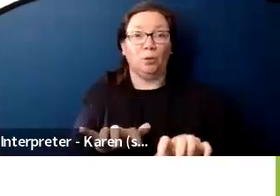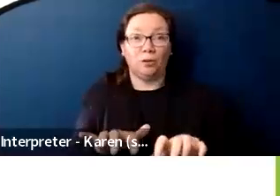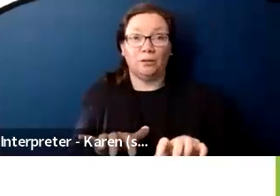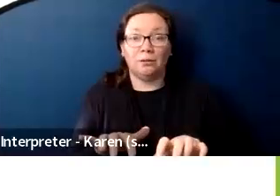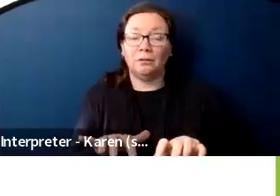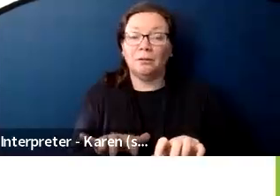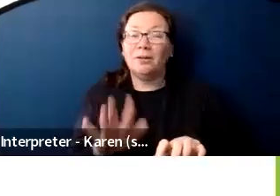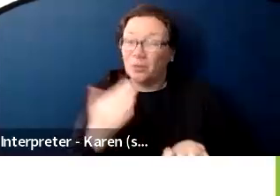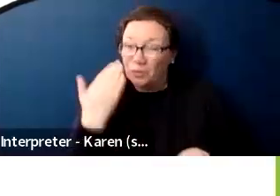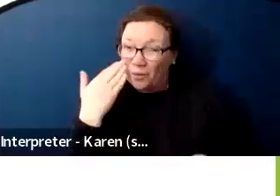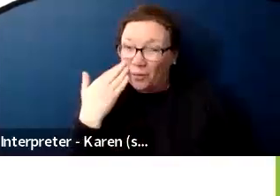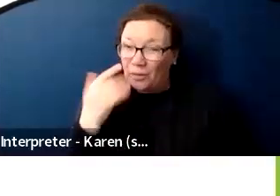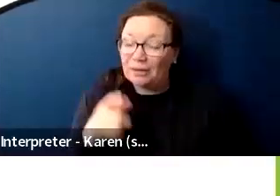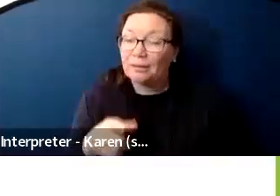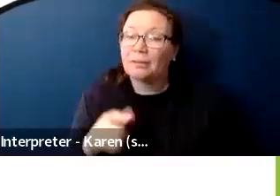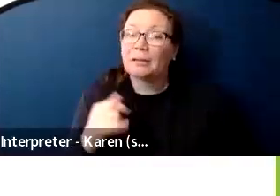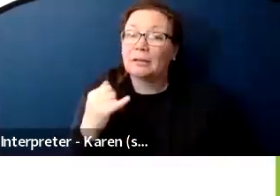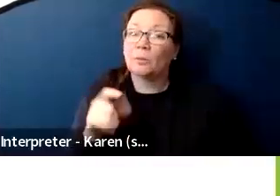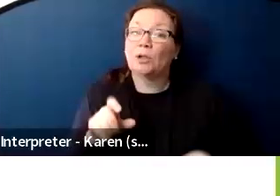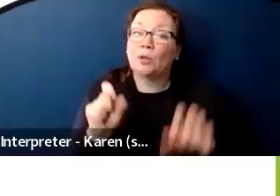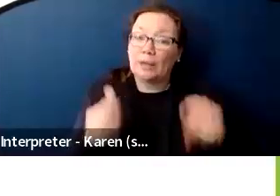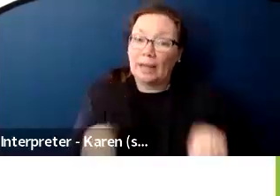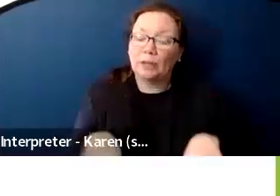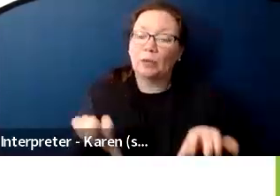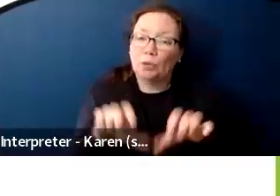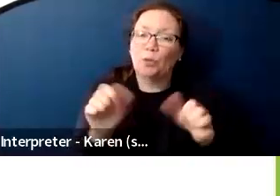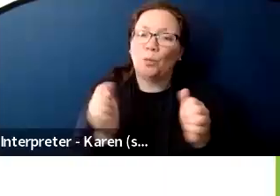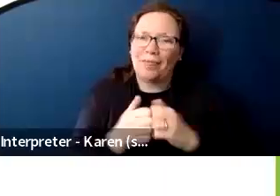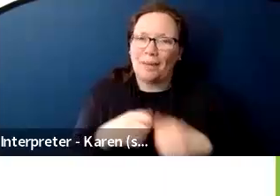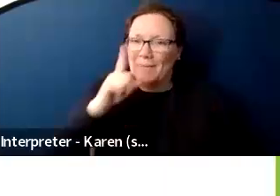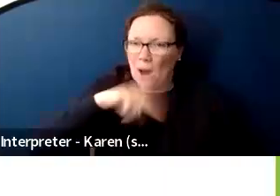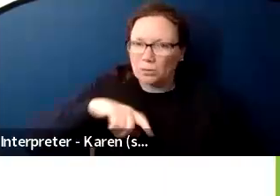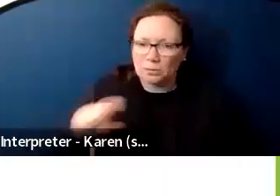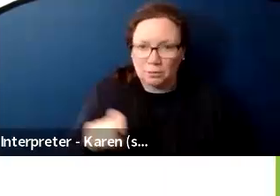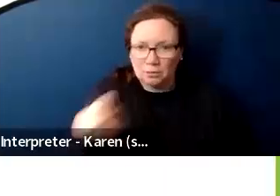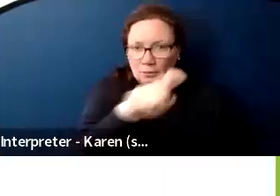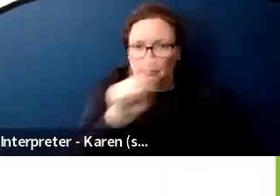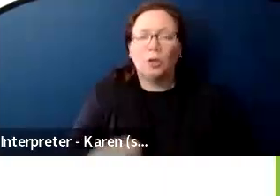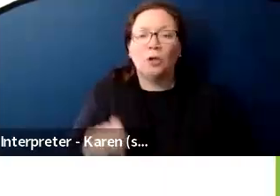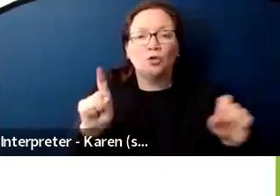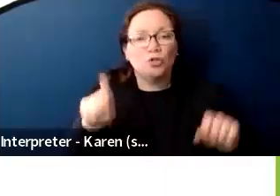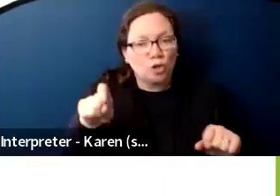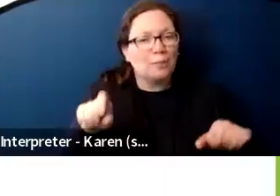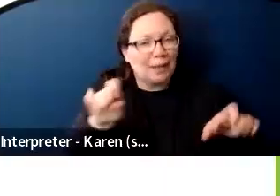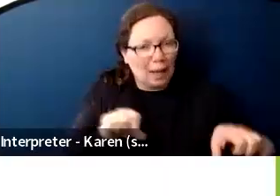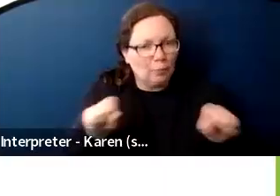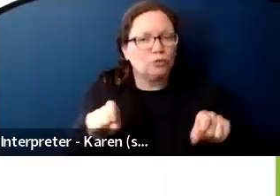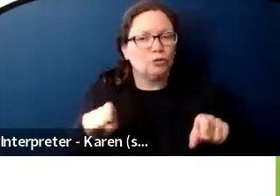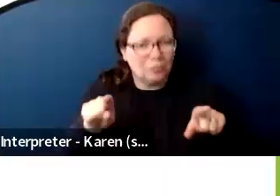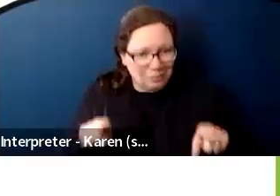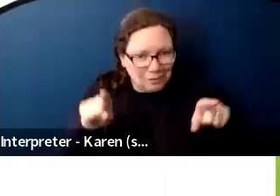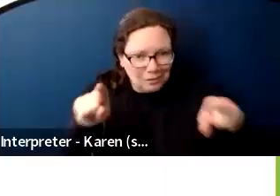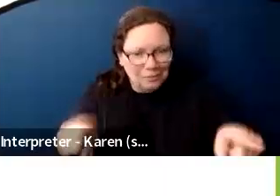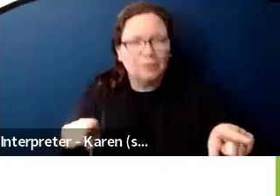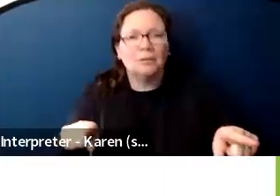with a mouse on web content, you should be able to do with your keyboard by tabbing. If you hit your tab key when you're